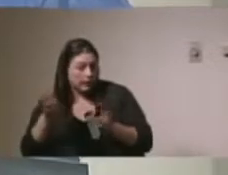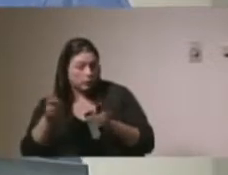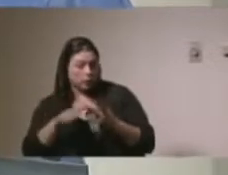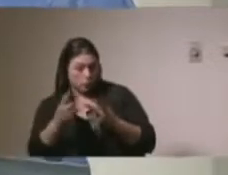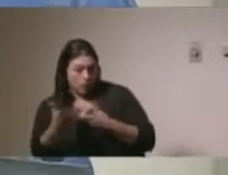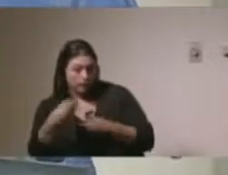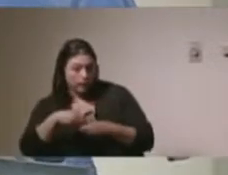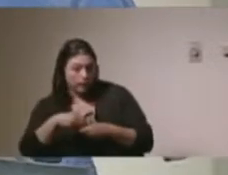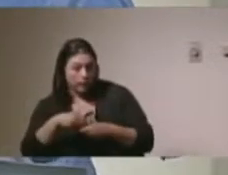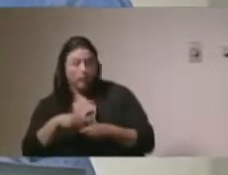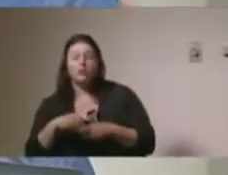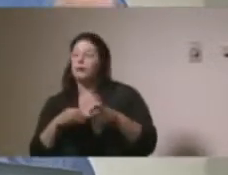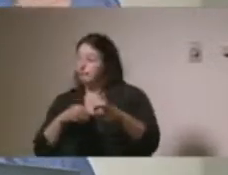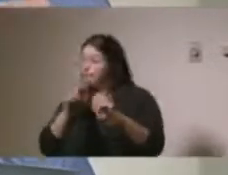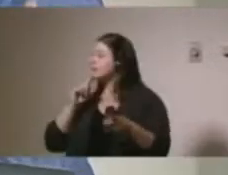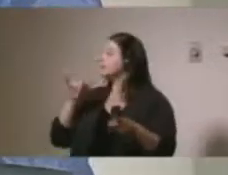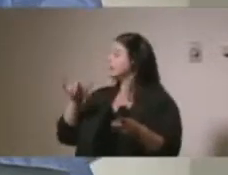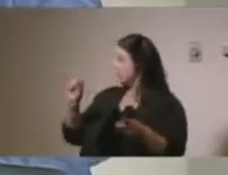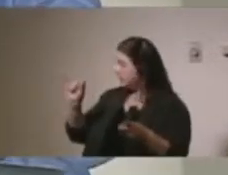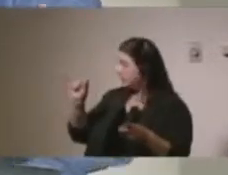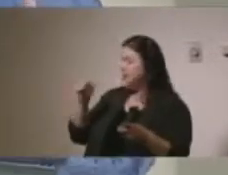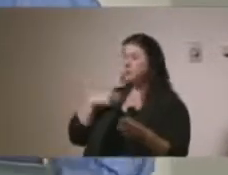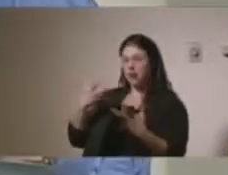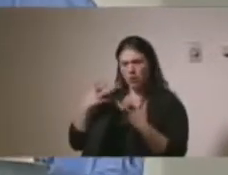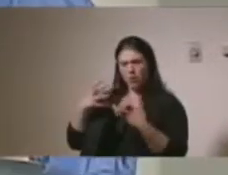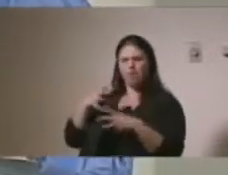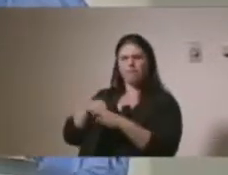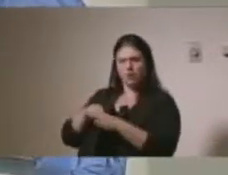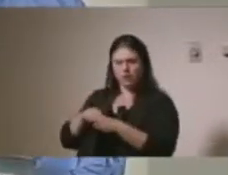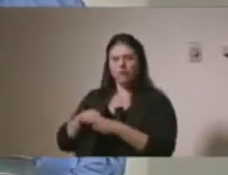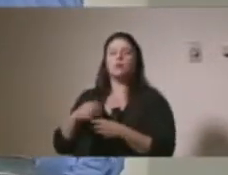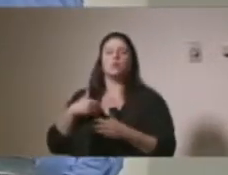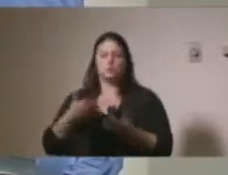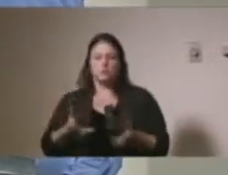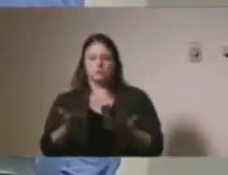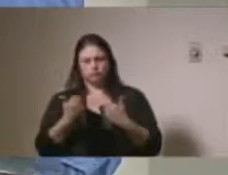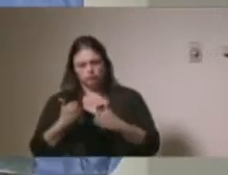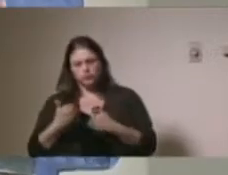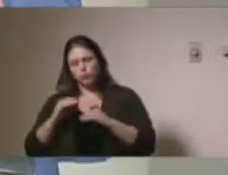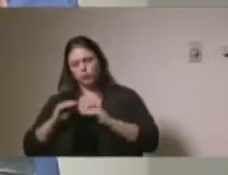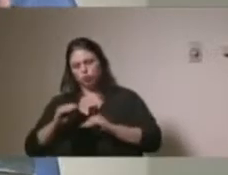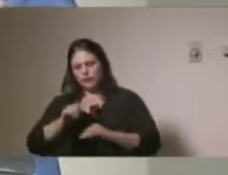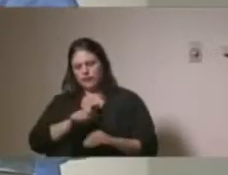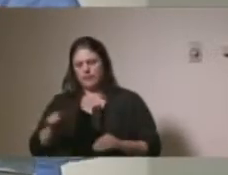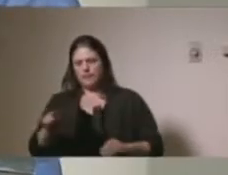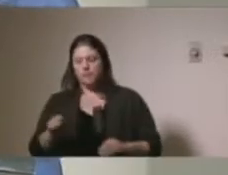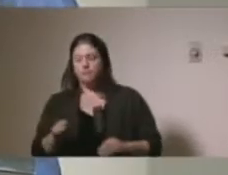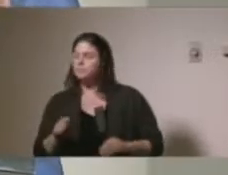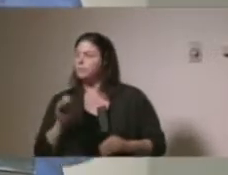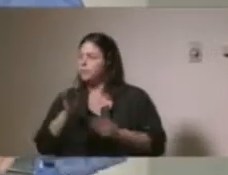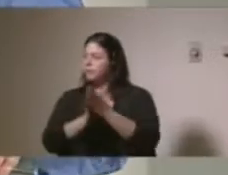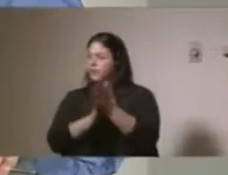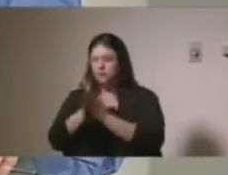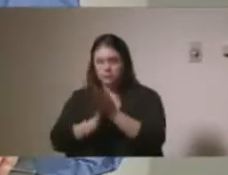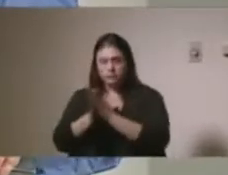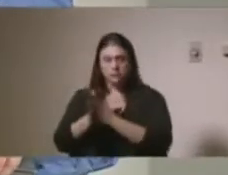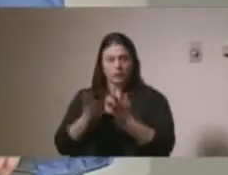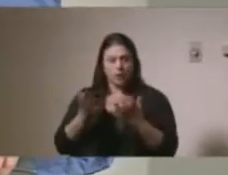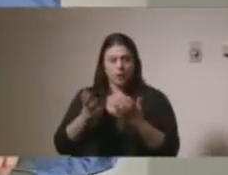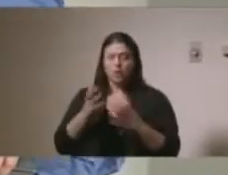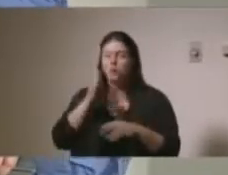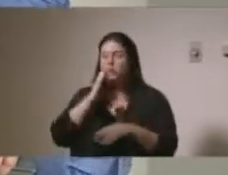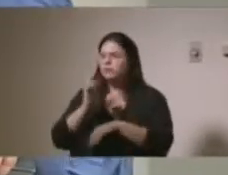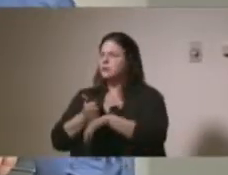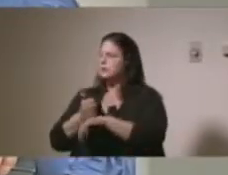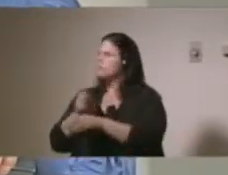reality is, if they'd like to get involved, if they'd like to do some door-to-door, we're going to do some training. And if they'd like to learn more, we're going to set up some schools. I know that